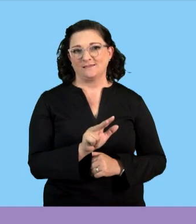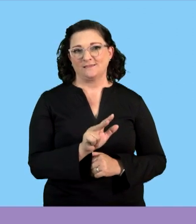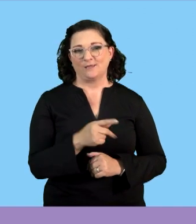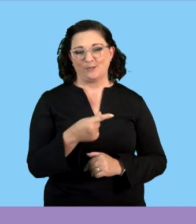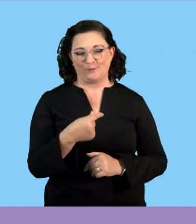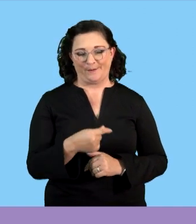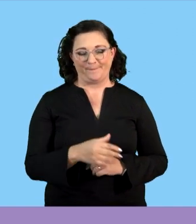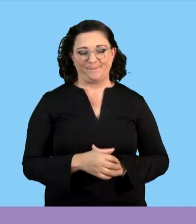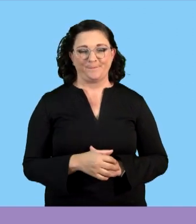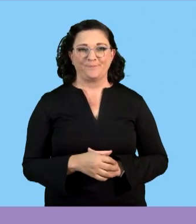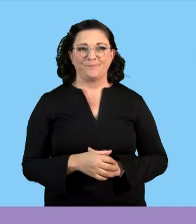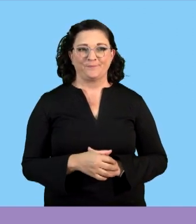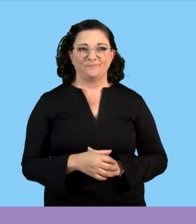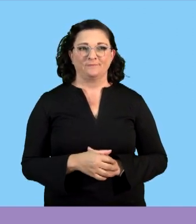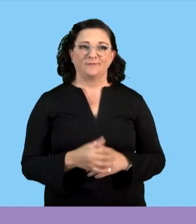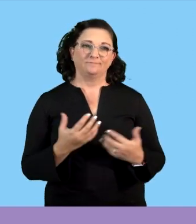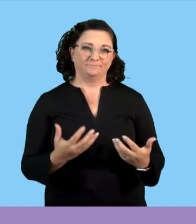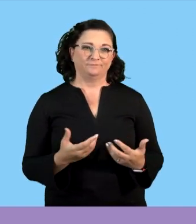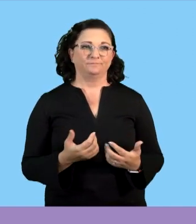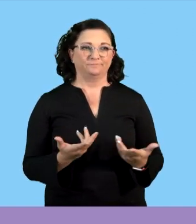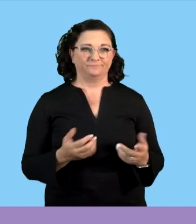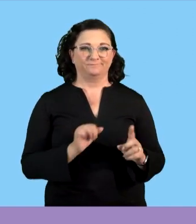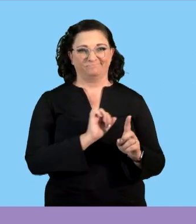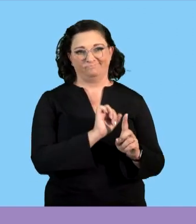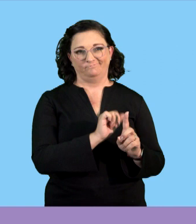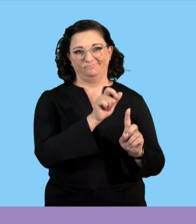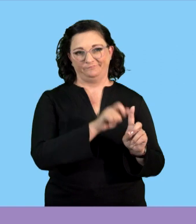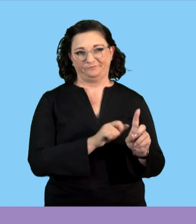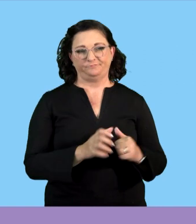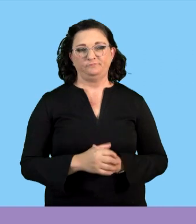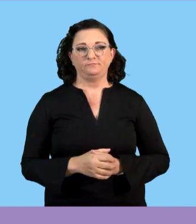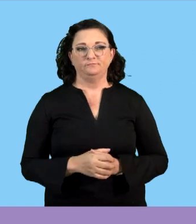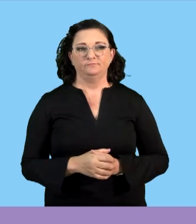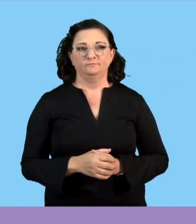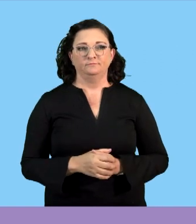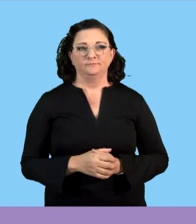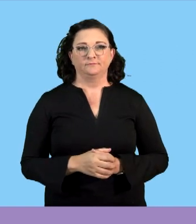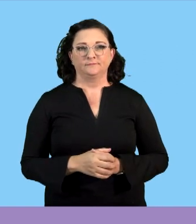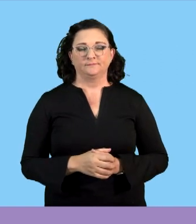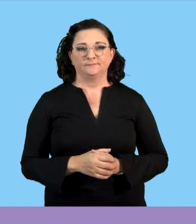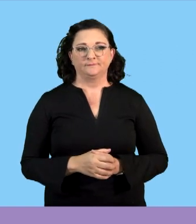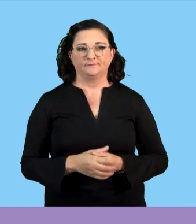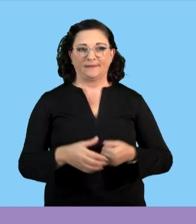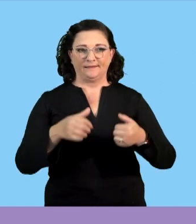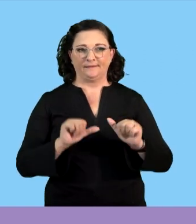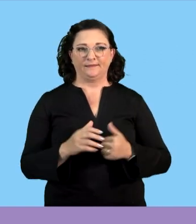73.8 kilograms for his or her mass. Let's look at the next question.